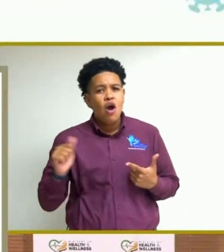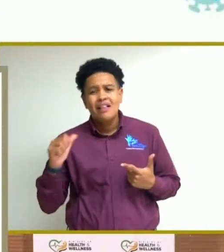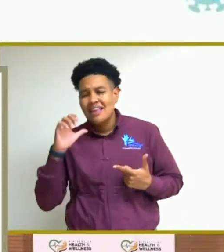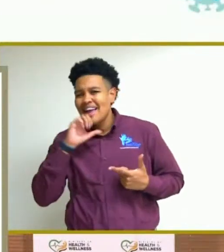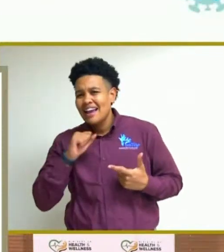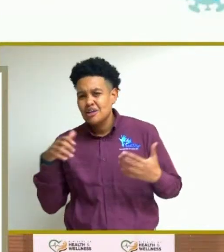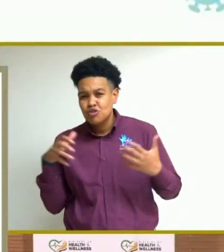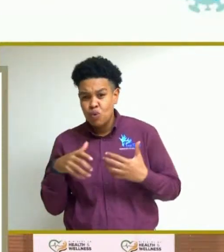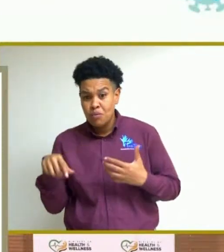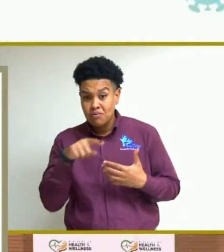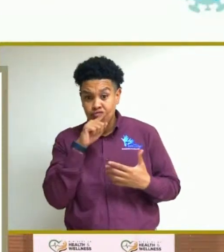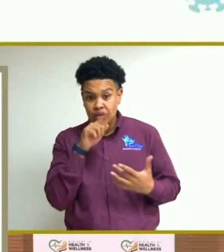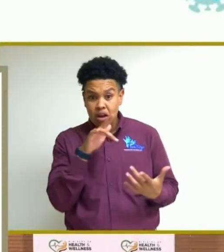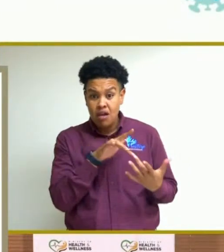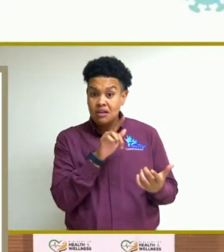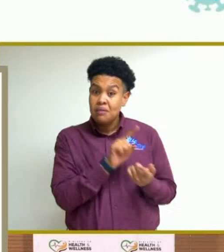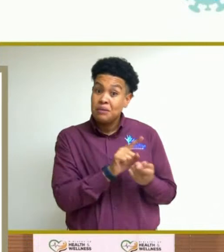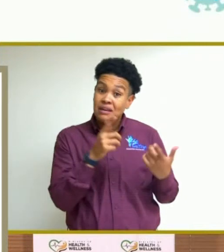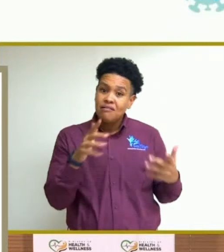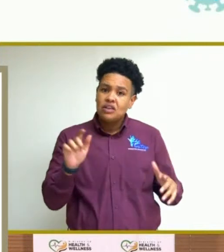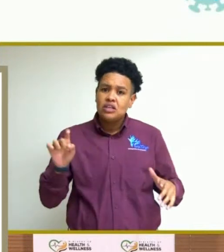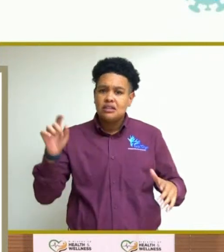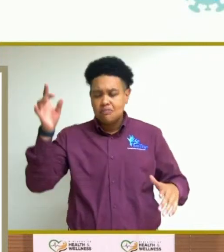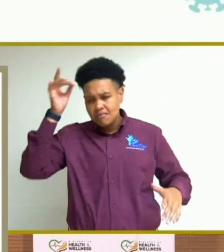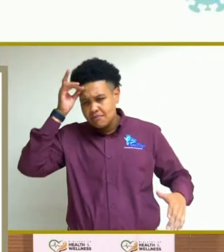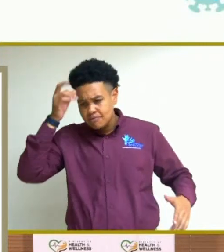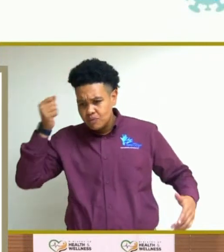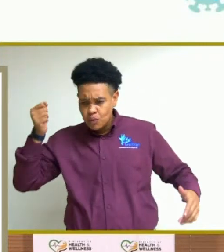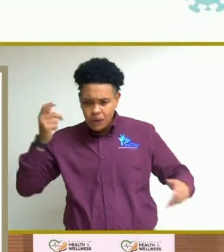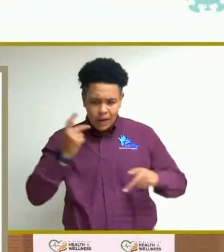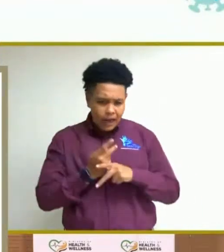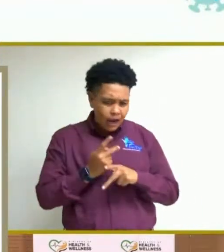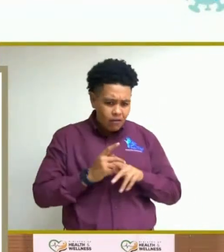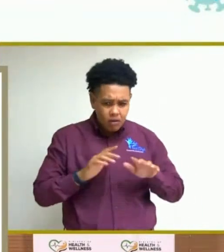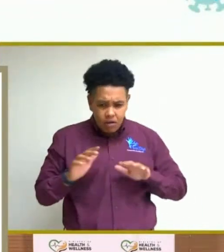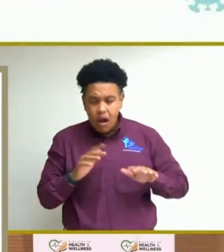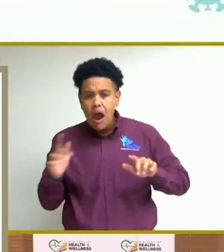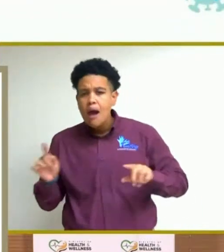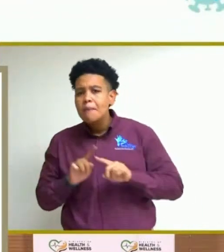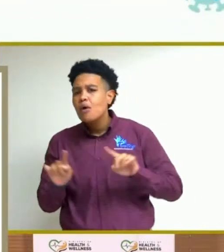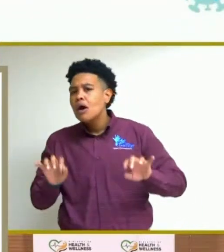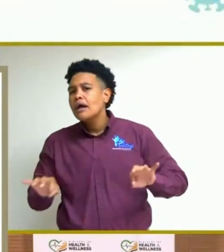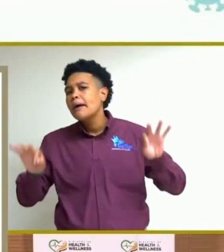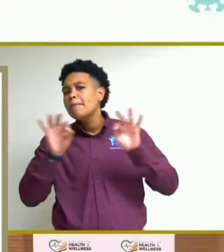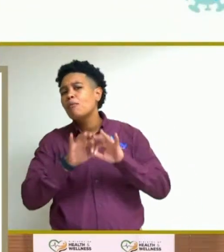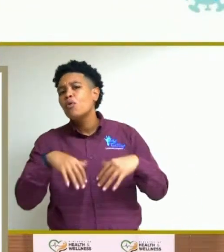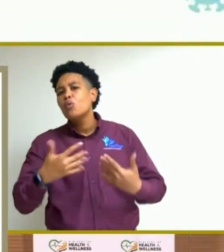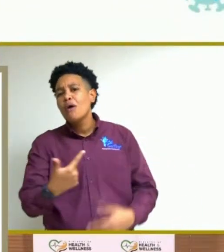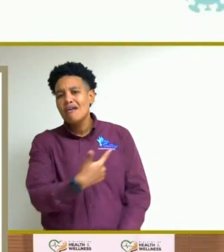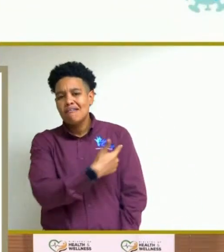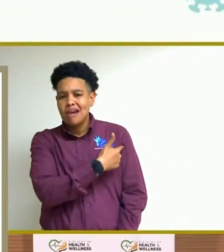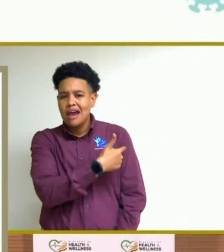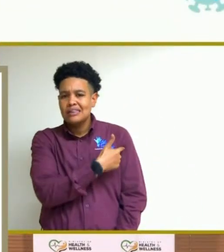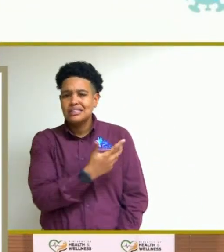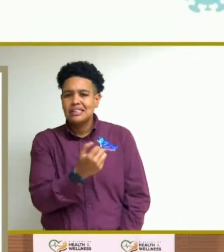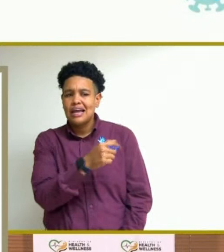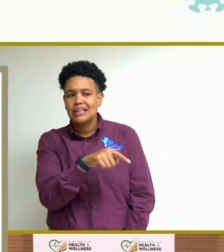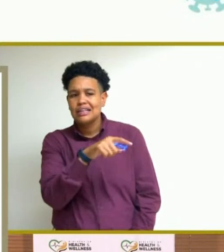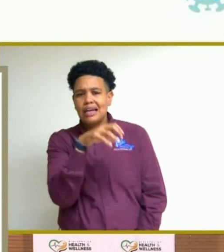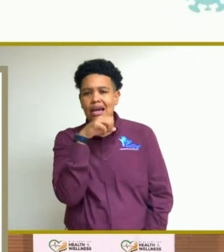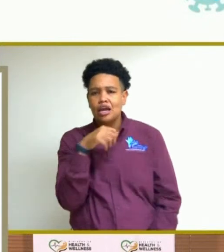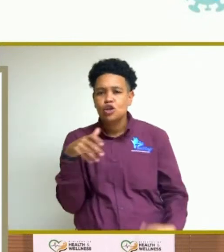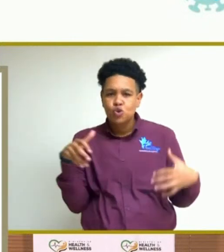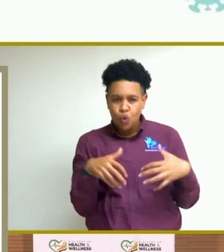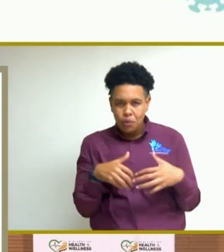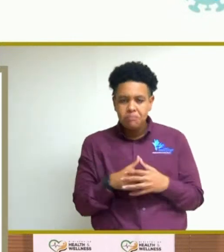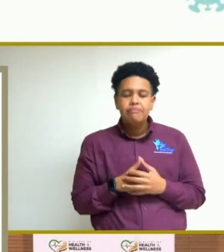would have come in contact with need to take precautions, but also the importance of the vaccination of these age